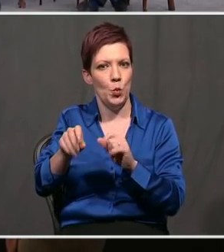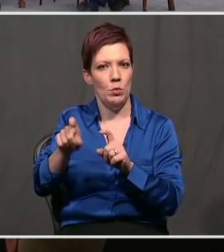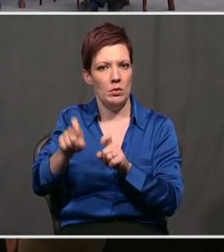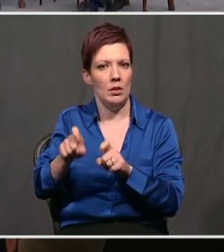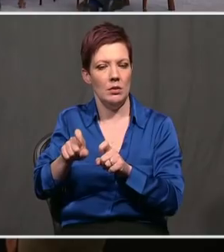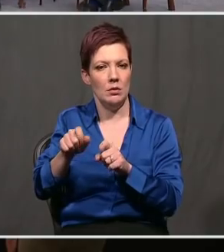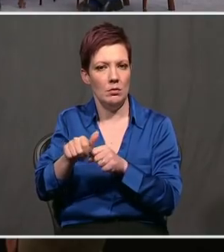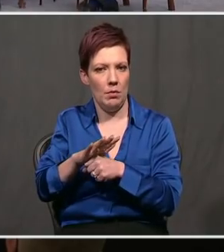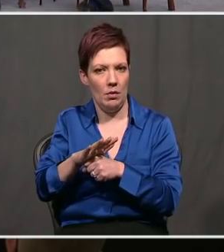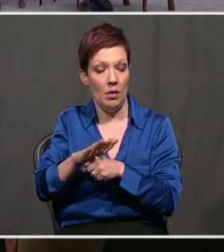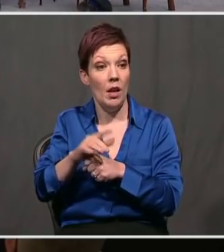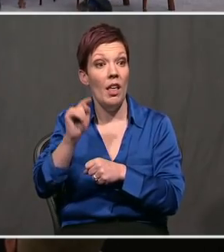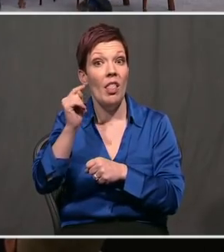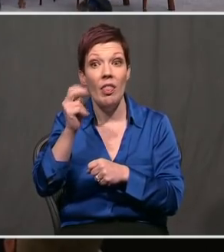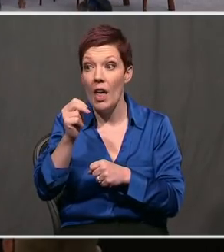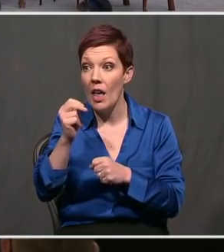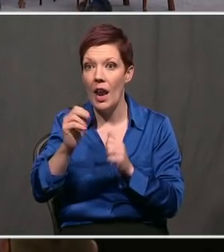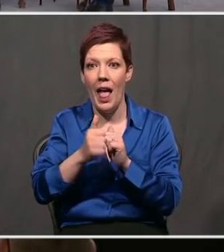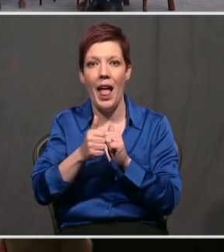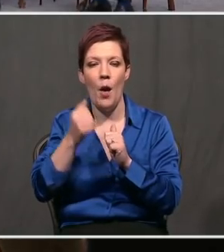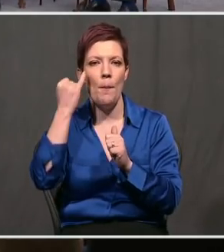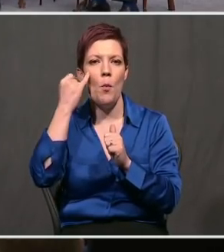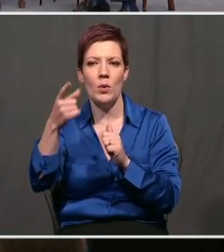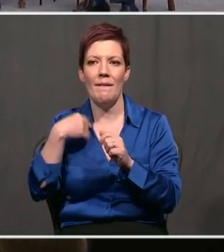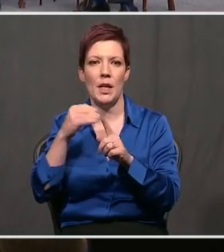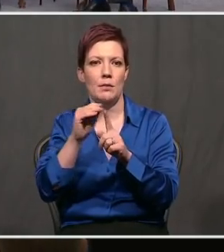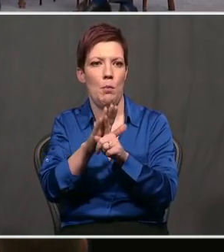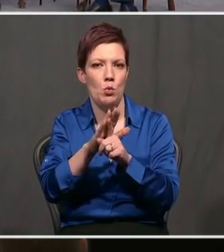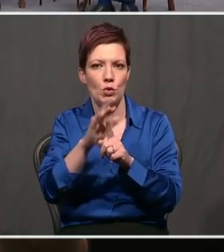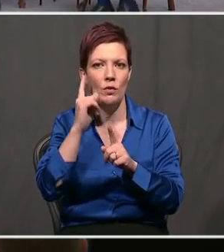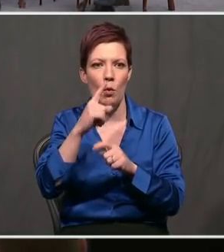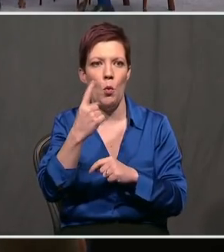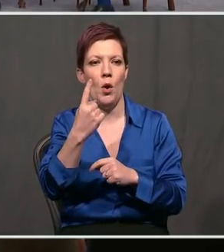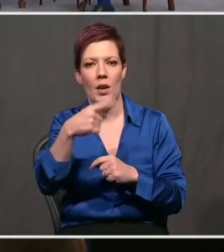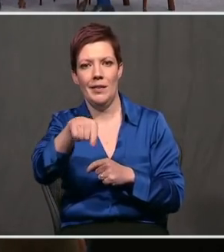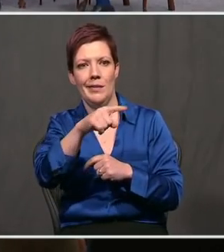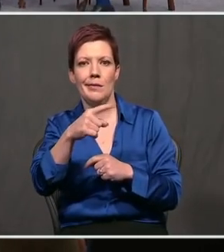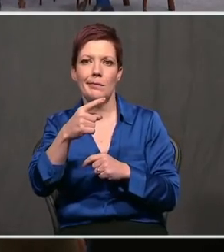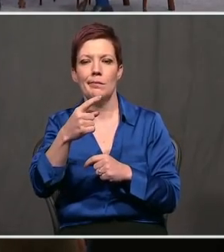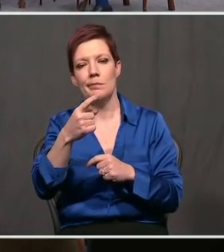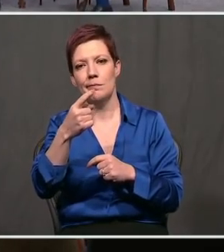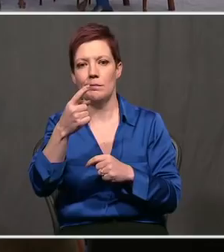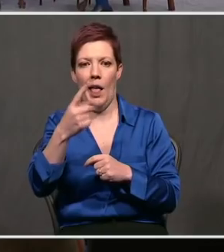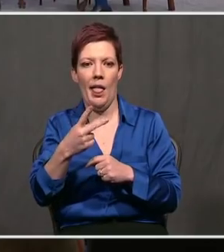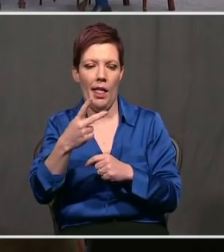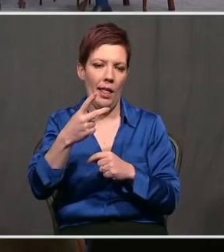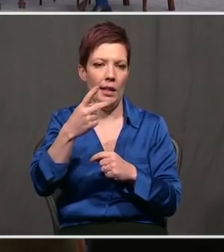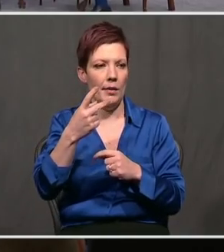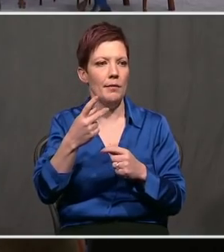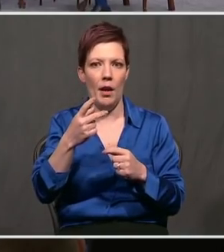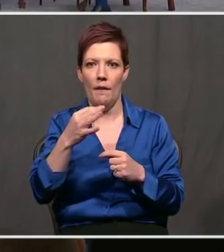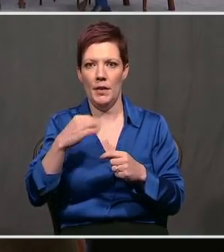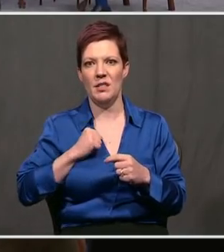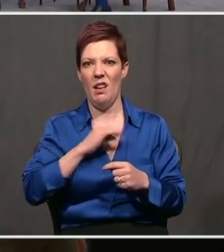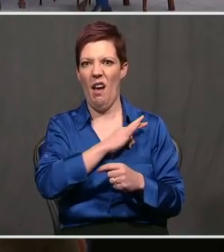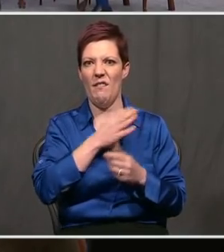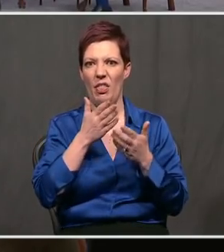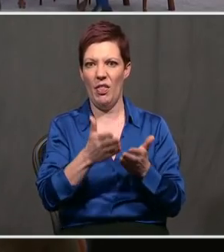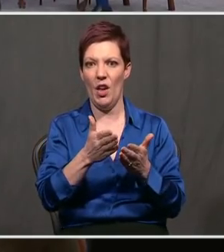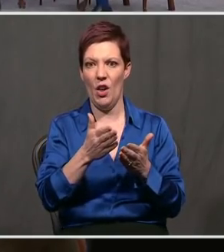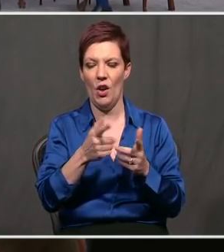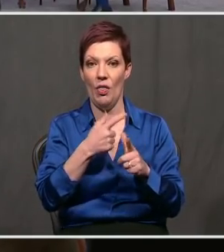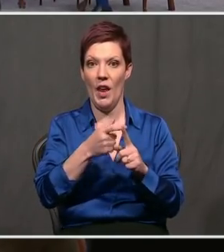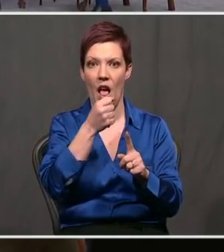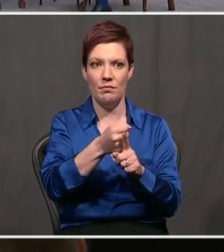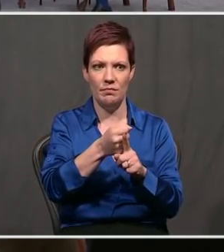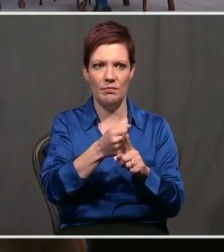time. Well, to be able to get it through, offer it to our healthcare systems, their tip of the spear, high contact workers, to be able to have